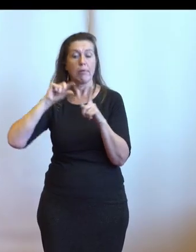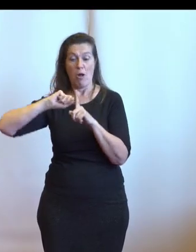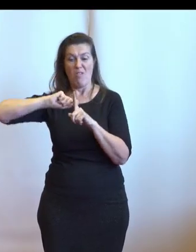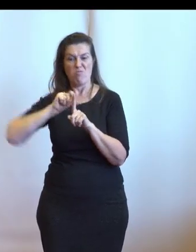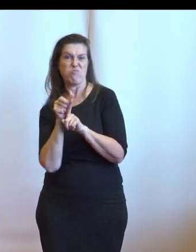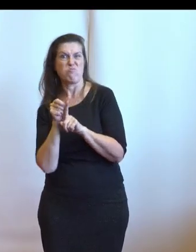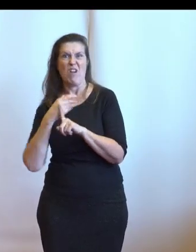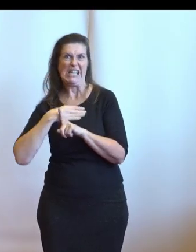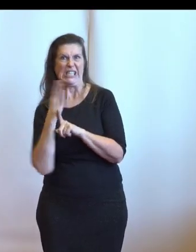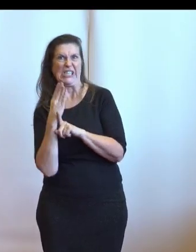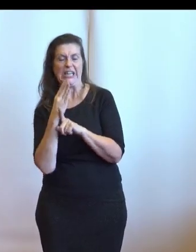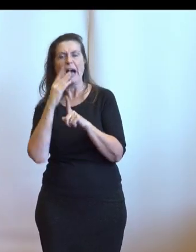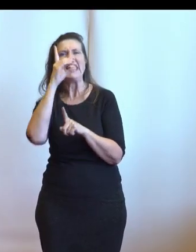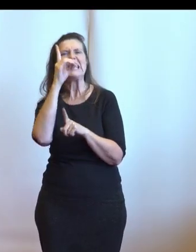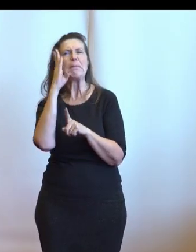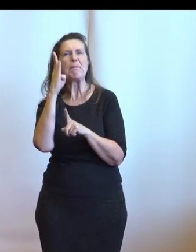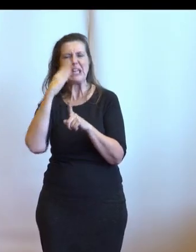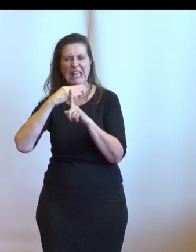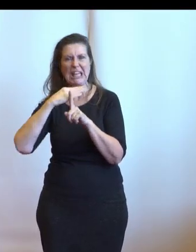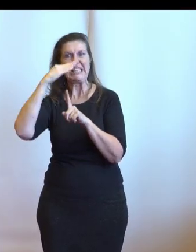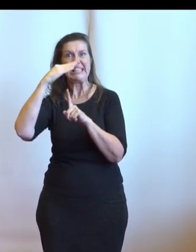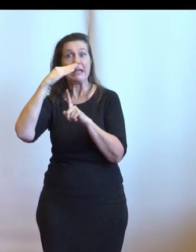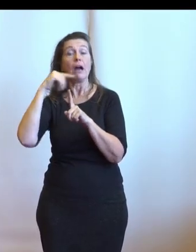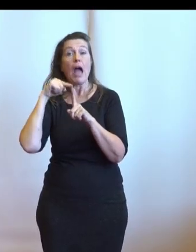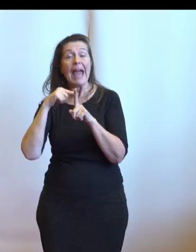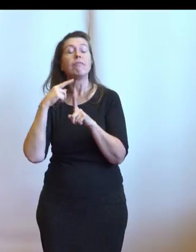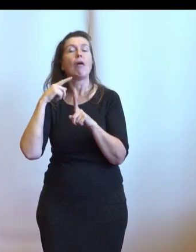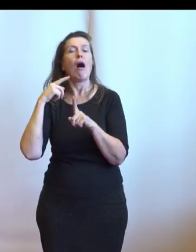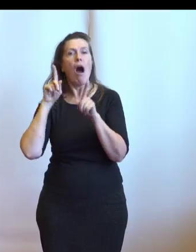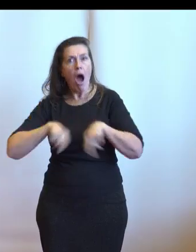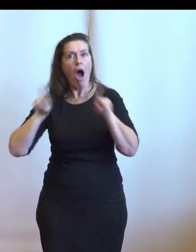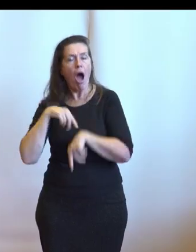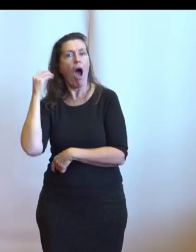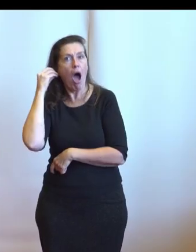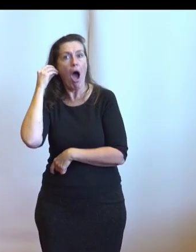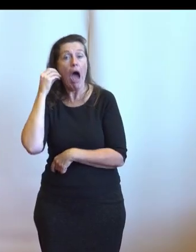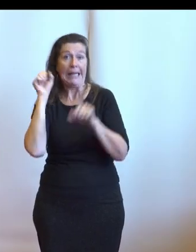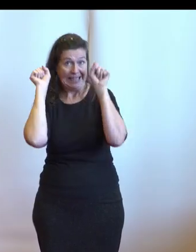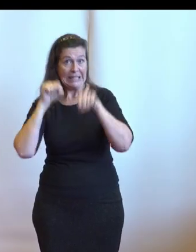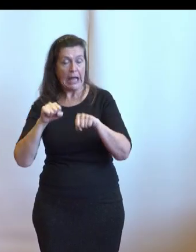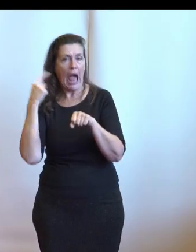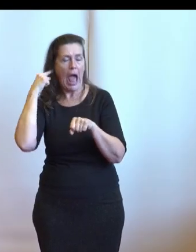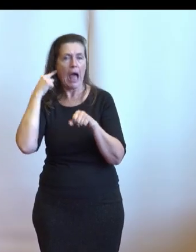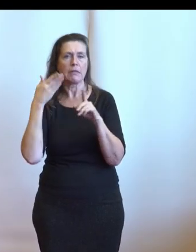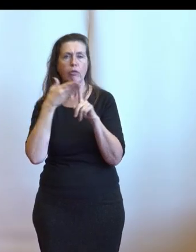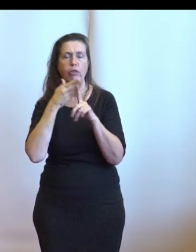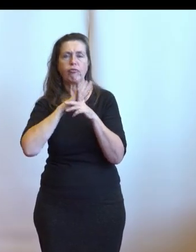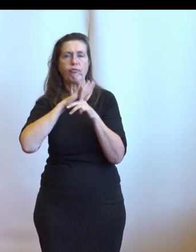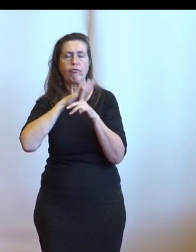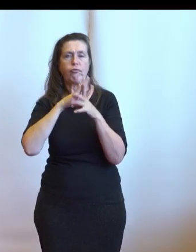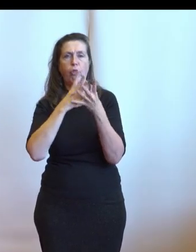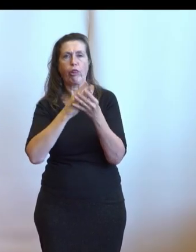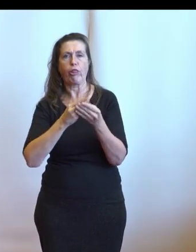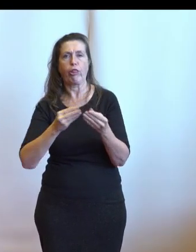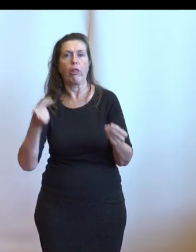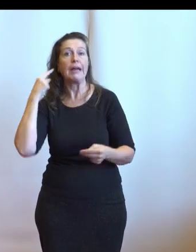more than X decibel, you risk to lose your hearing. So we are really working very